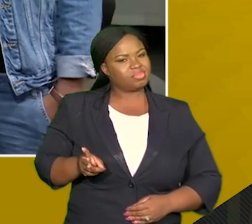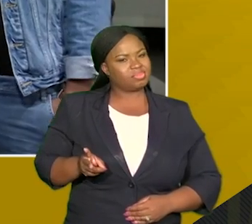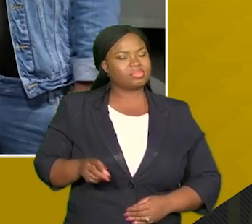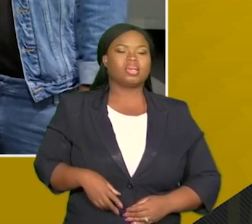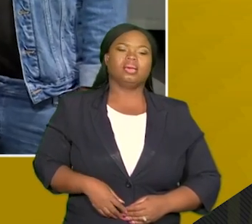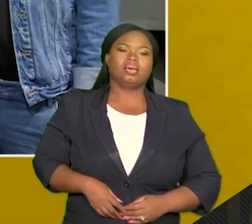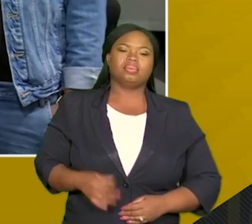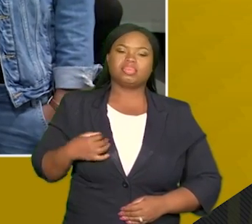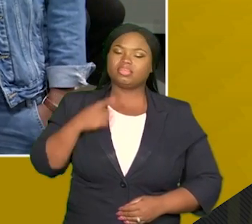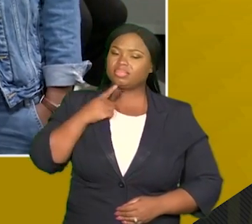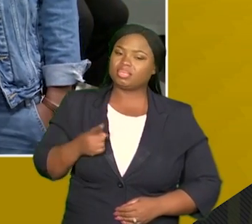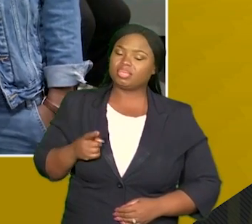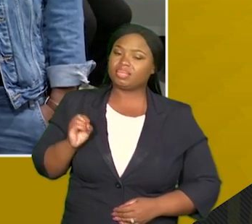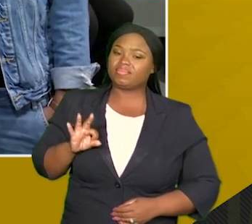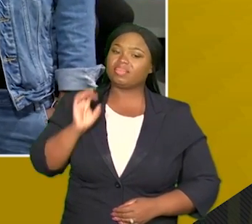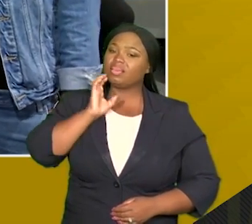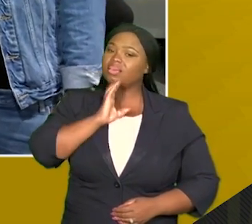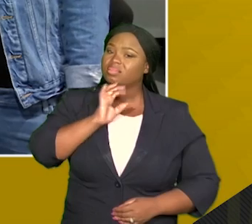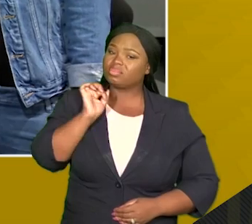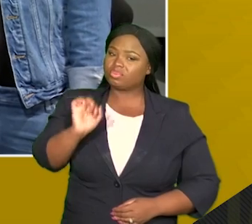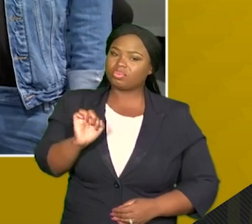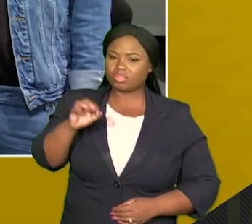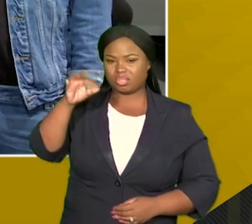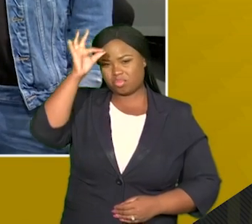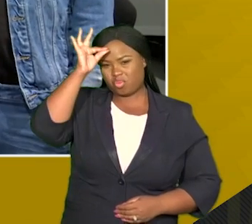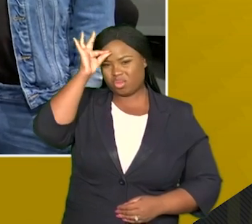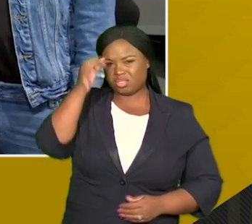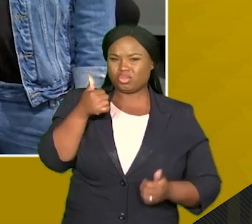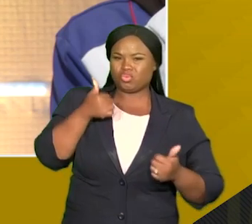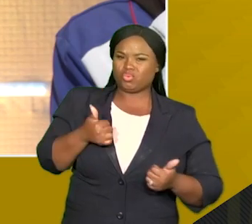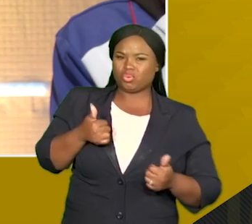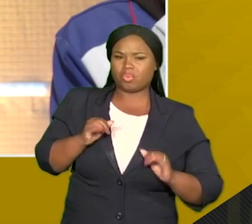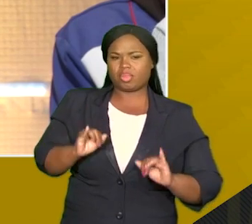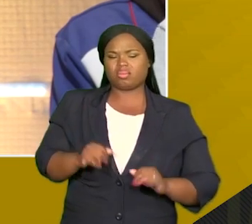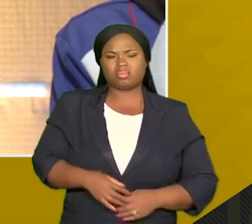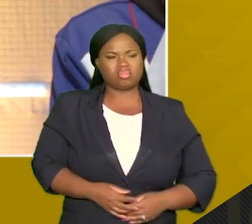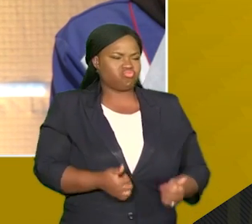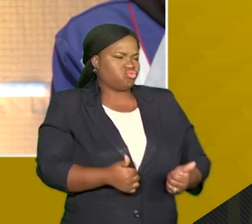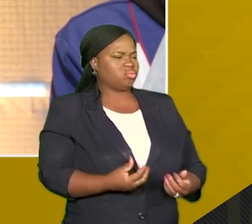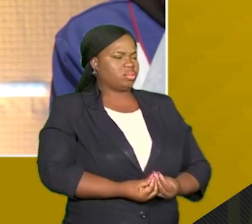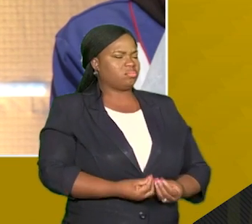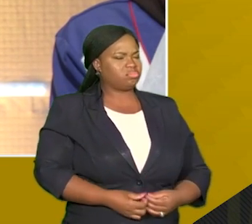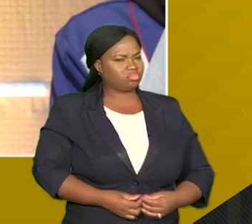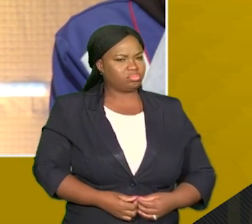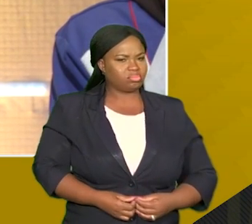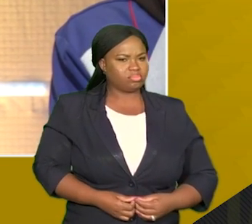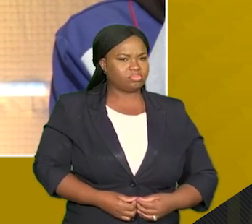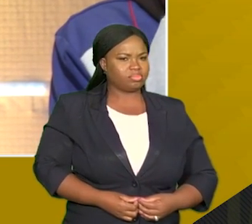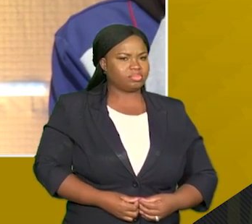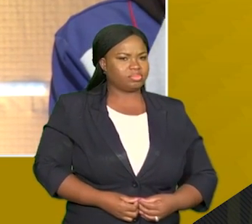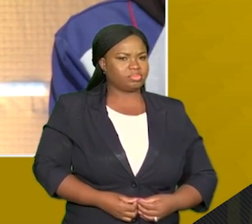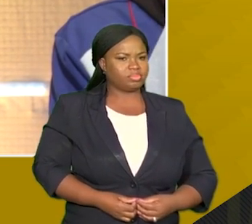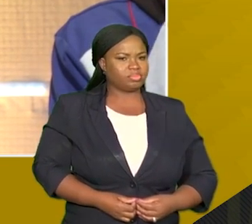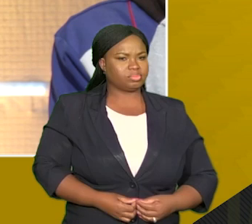I'm saying ukuthi ukuba uba no cousin or a poison, is that a good thing or a bad thing? It's a good thing. Kanjani? Yeah, because